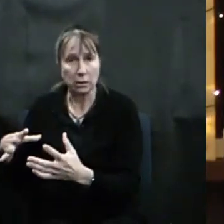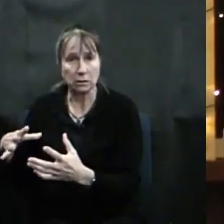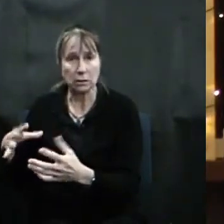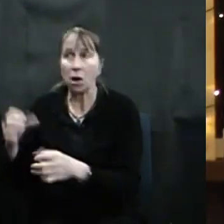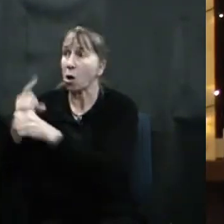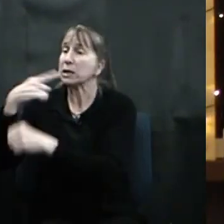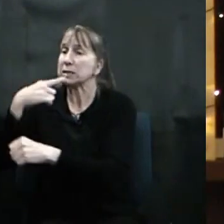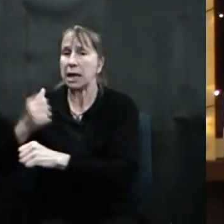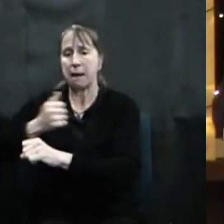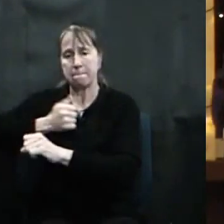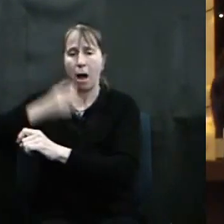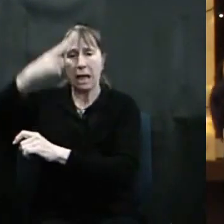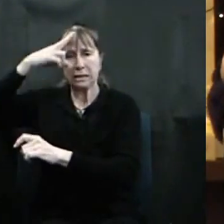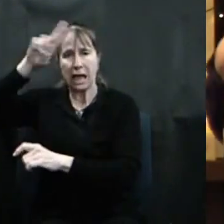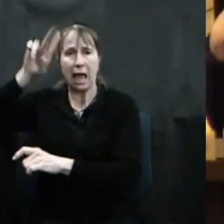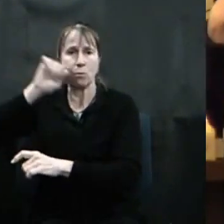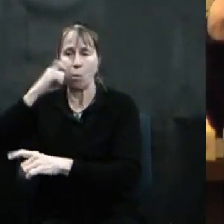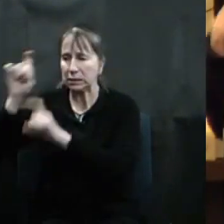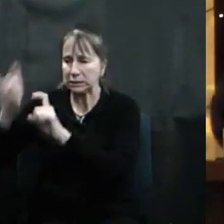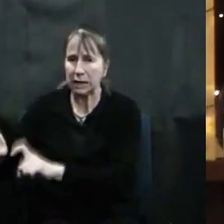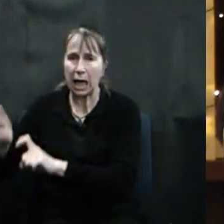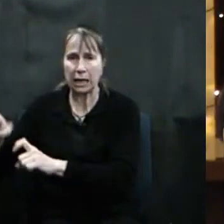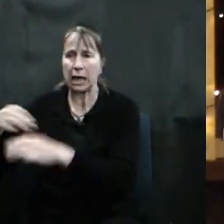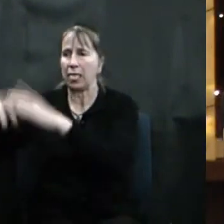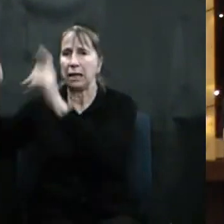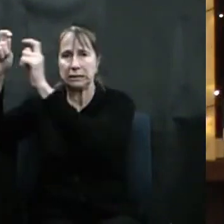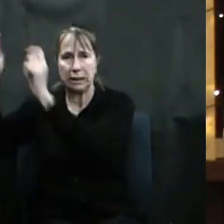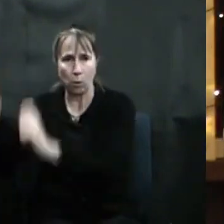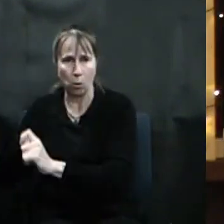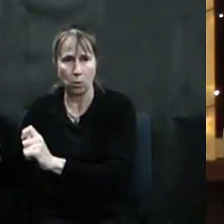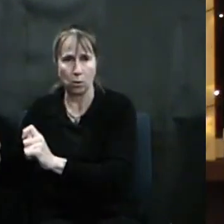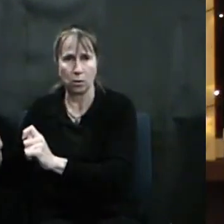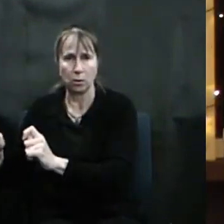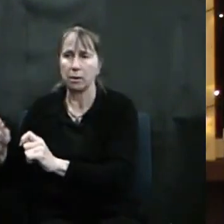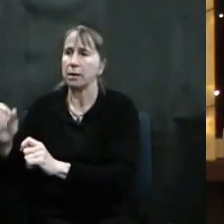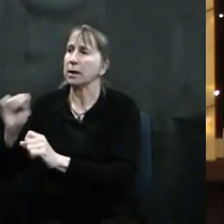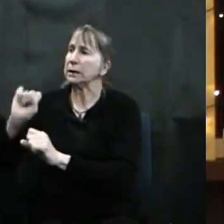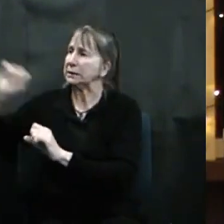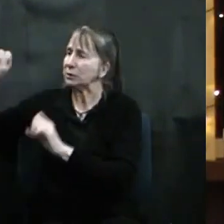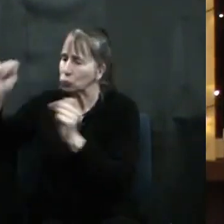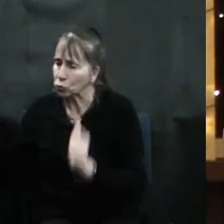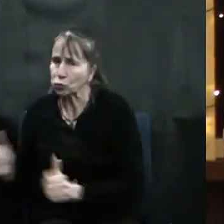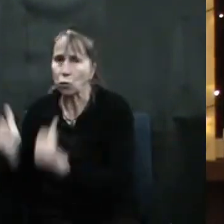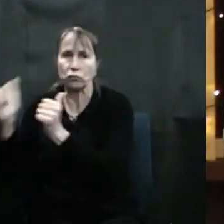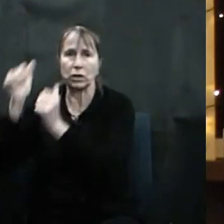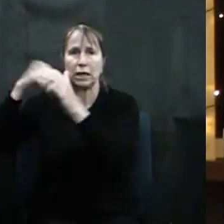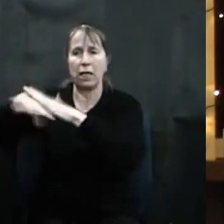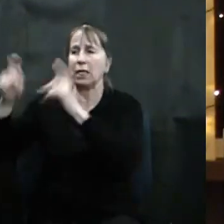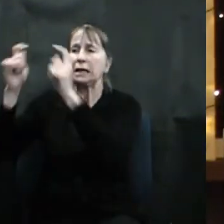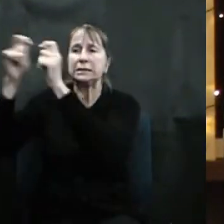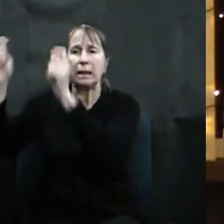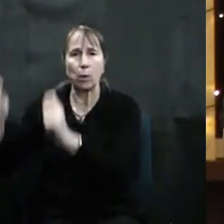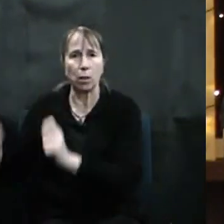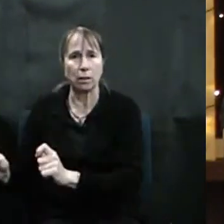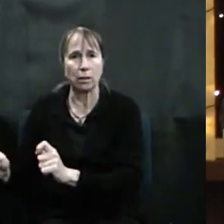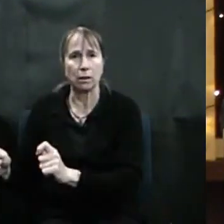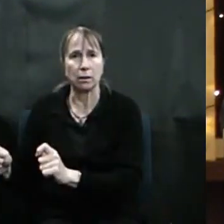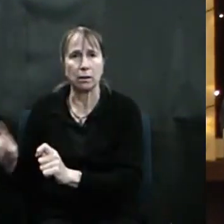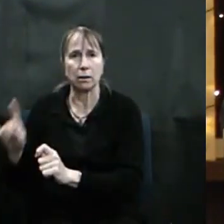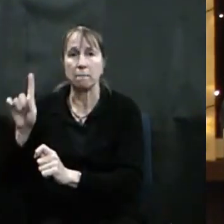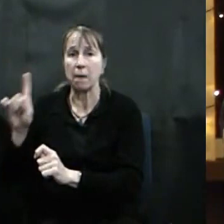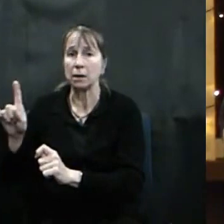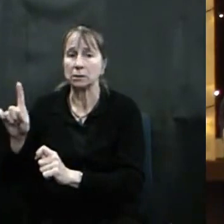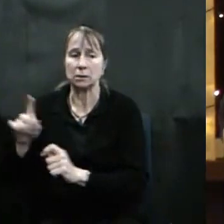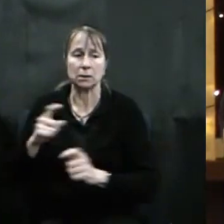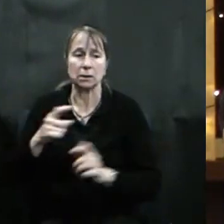dwell there. That was the place that his glory would dwell. But Ezekiel saw something else as